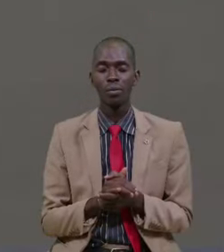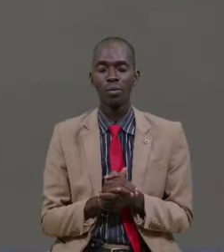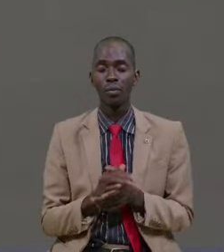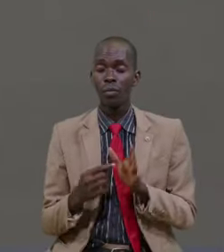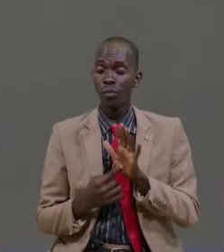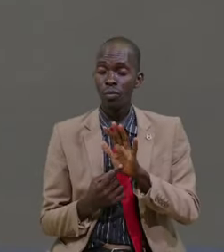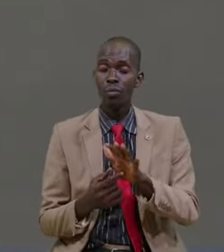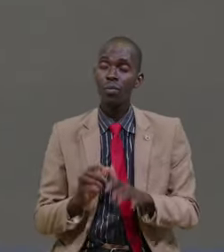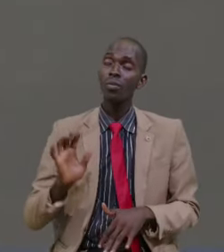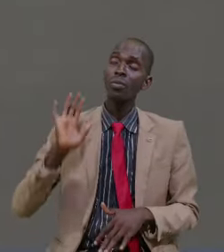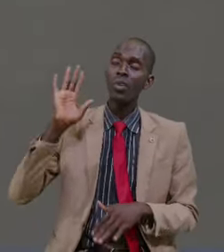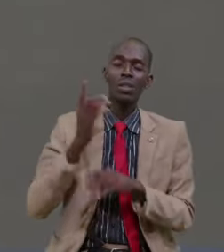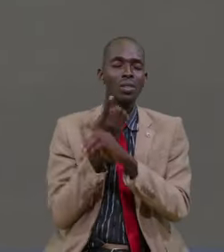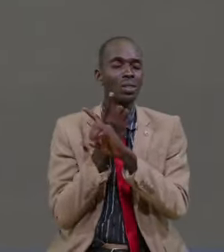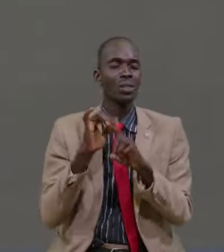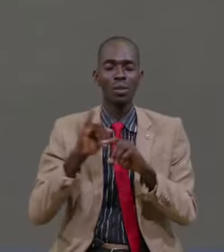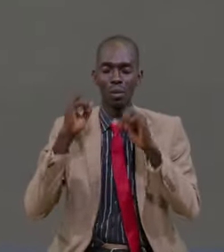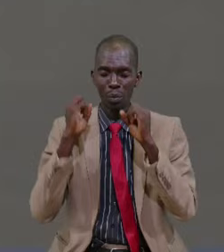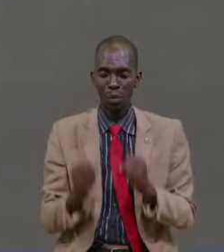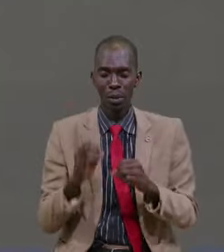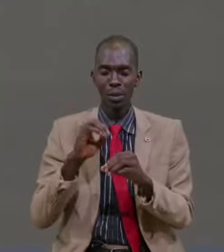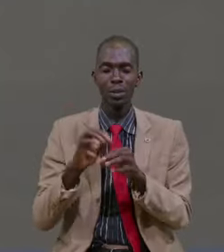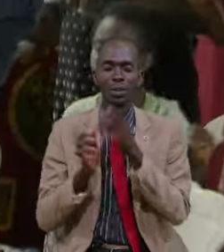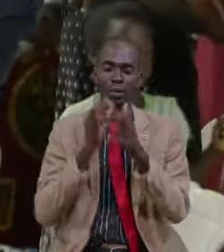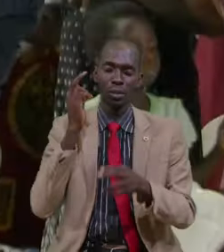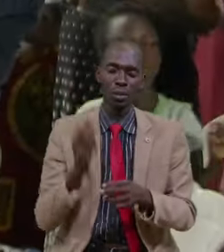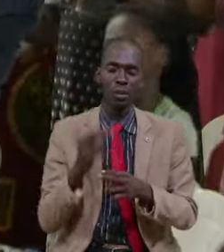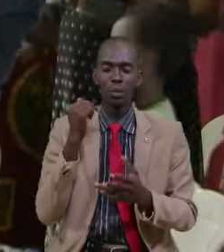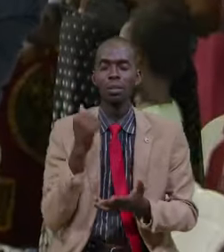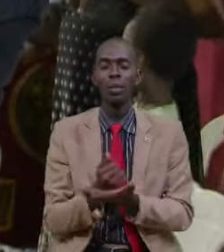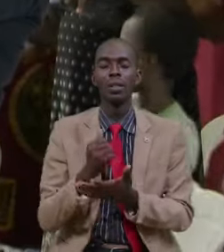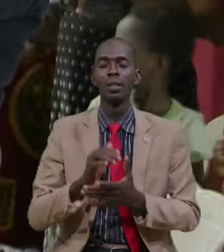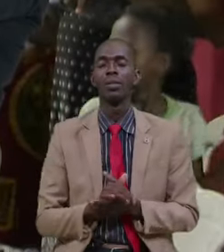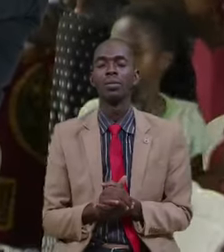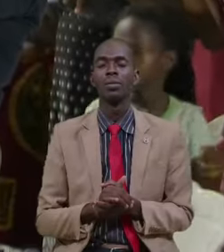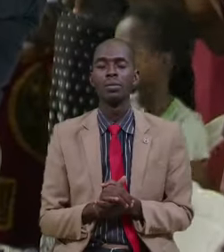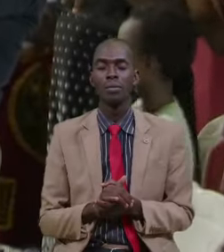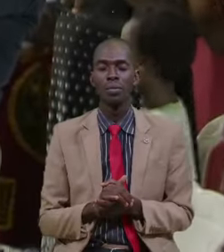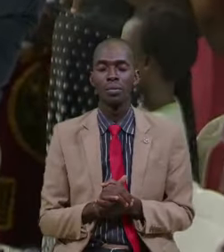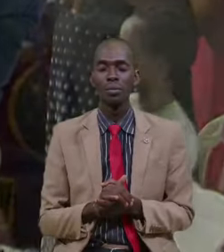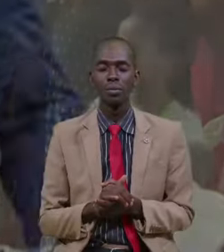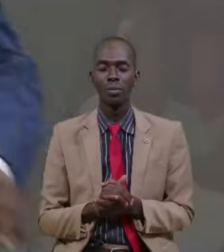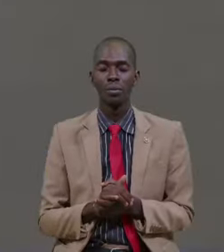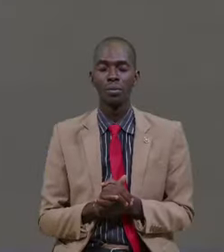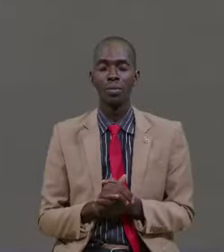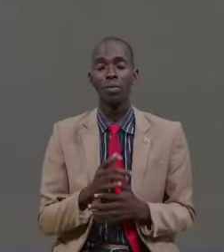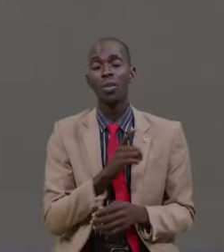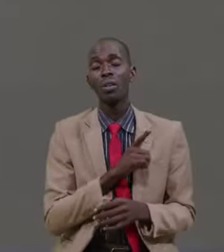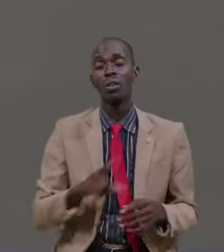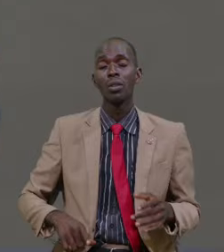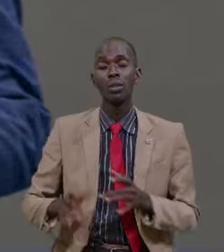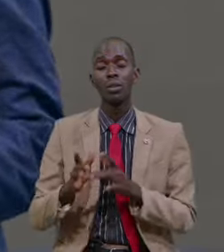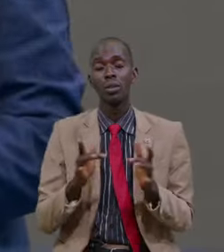Manifest your delivering power in Jesus' name. Lord Jesus, as you